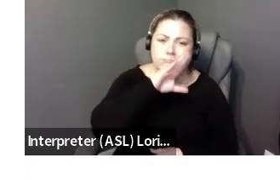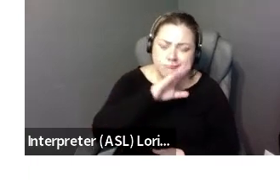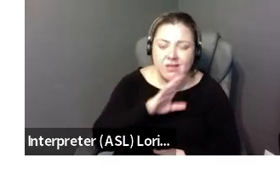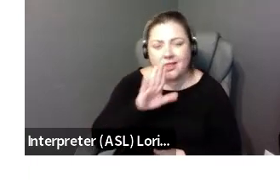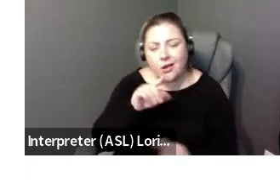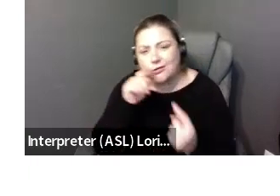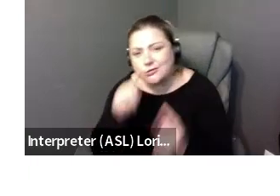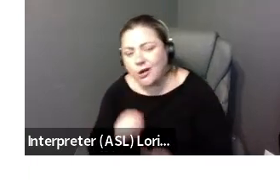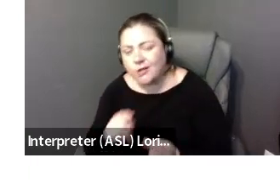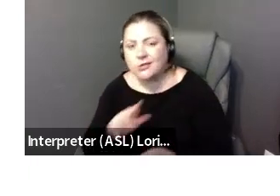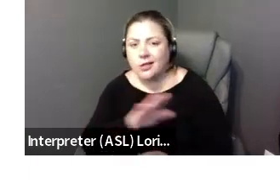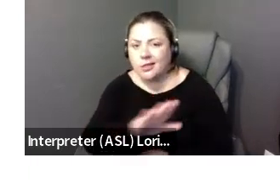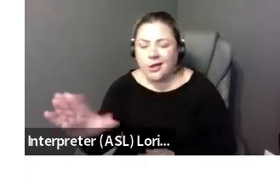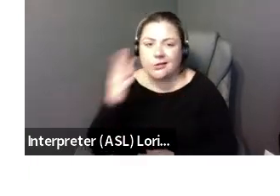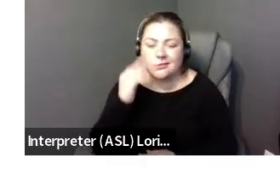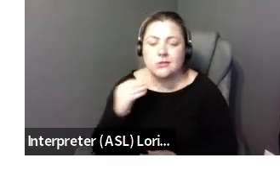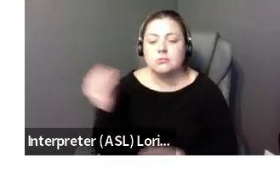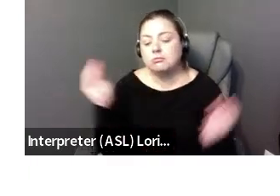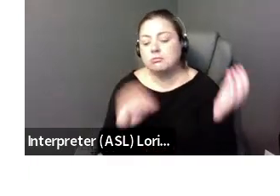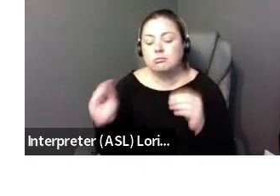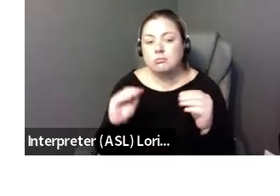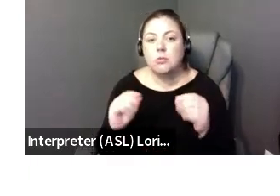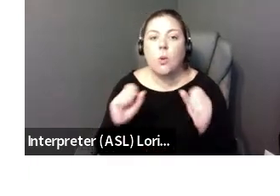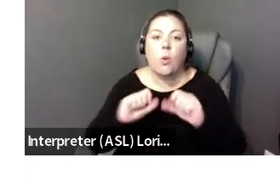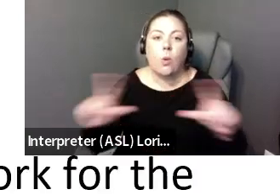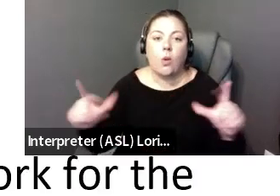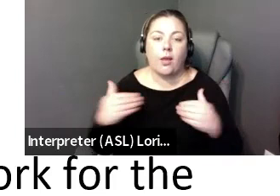providers. Next slide, please.